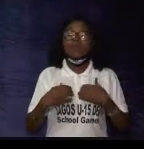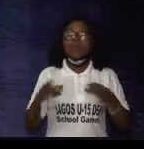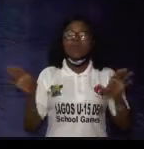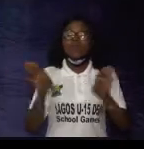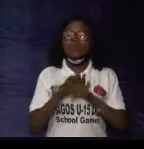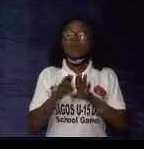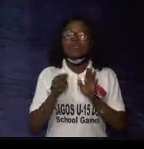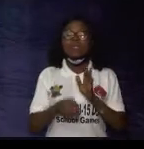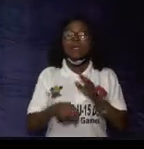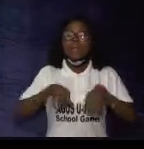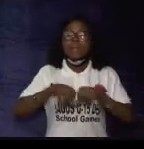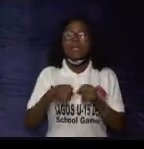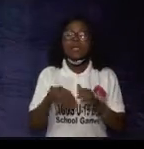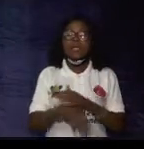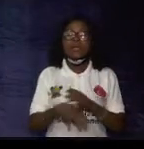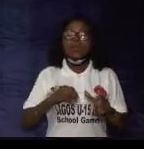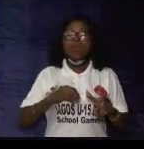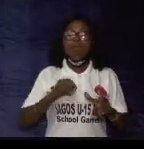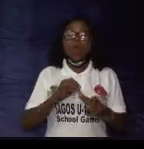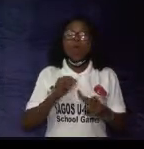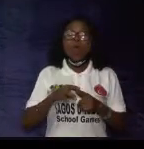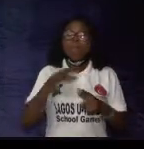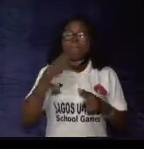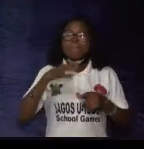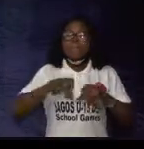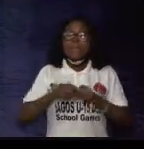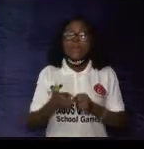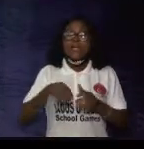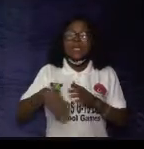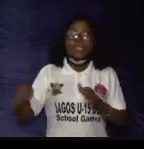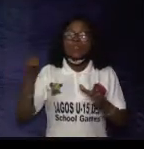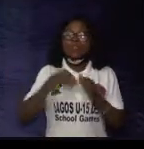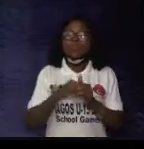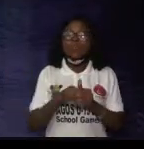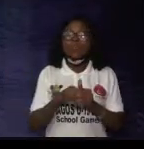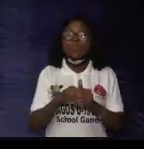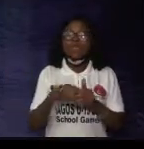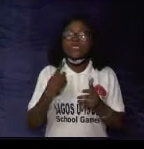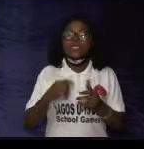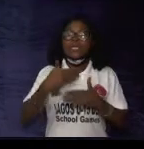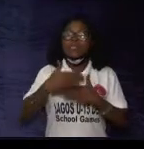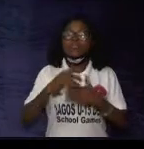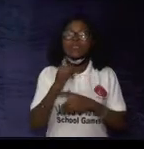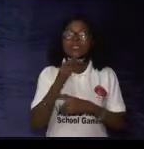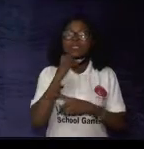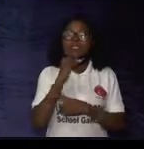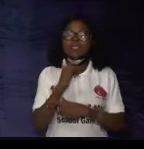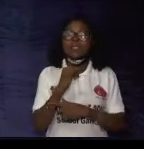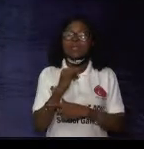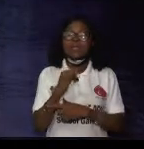We've done close down, break in or break into. The next one is